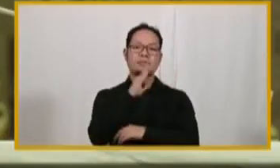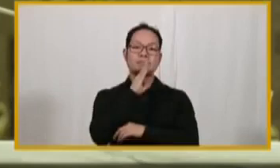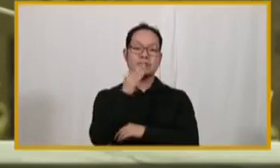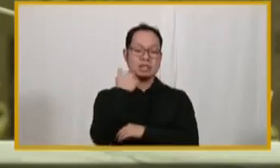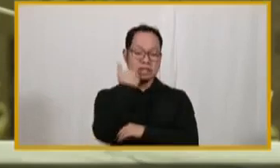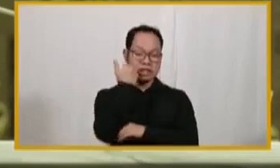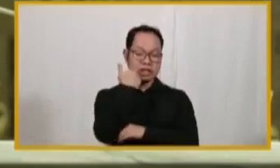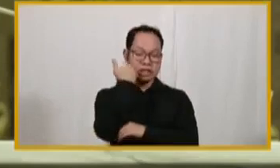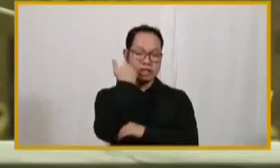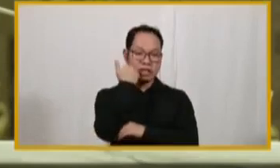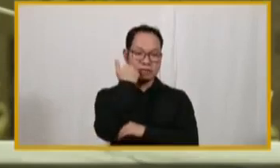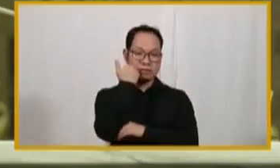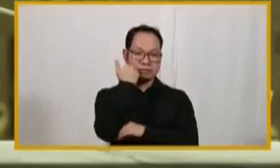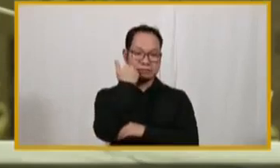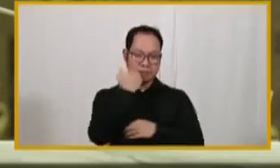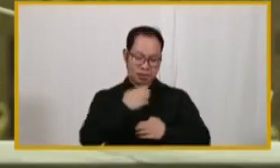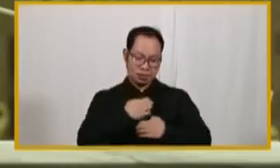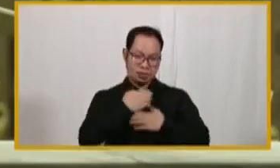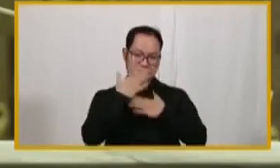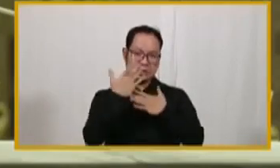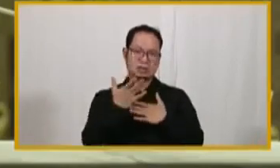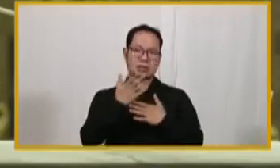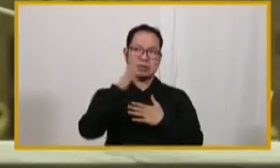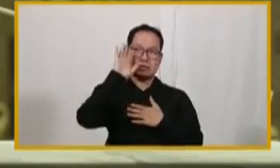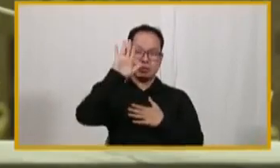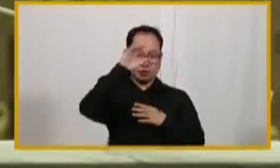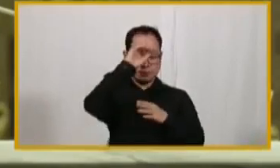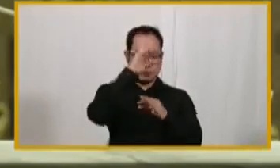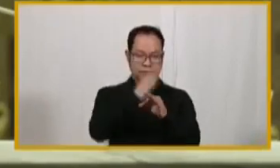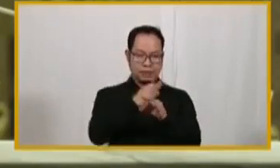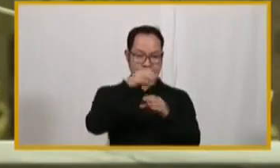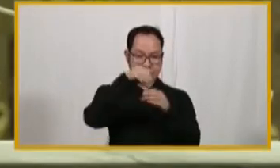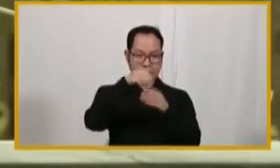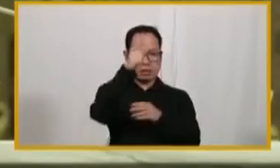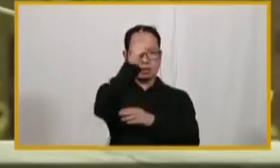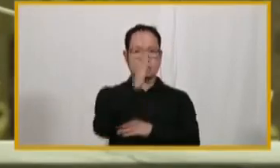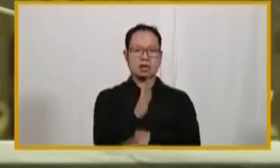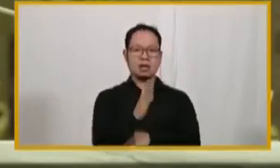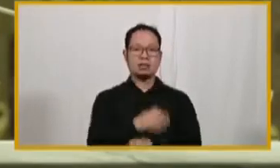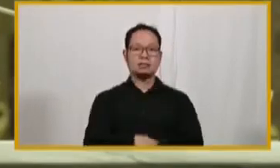ashamed to express your faith in God.